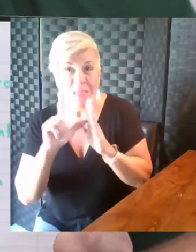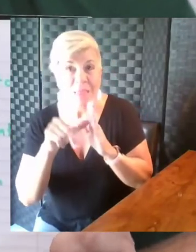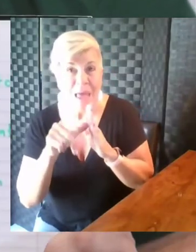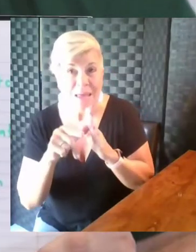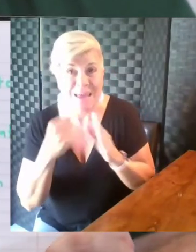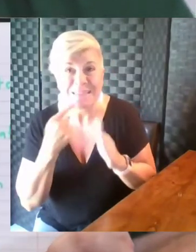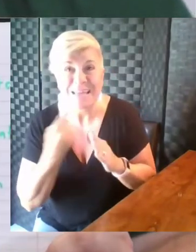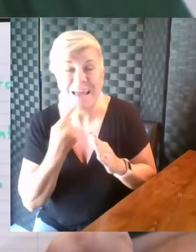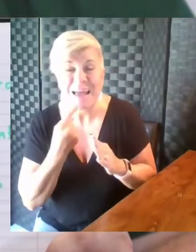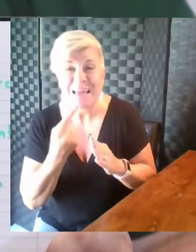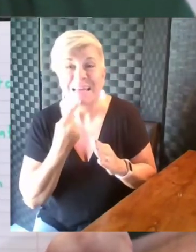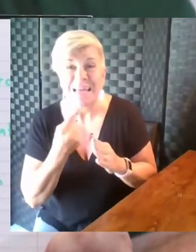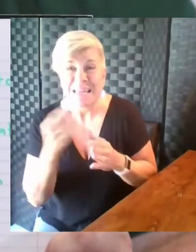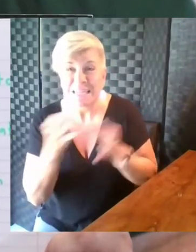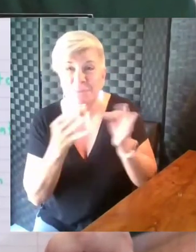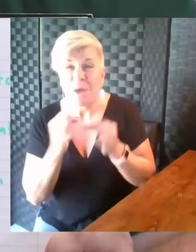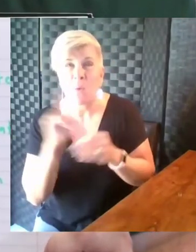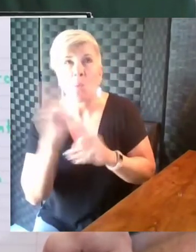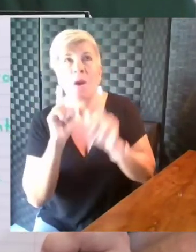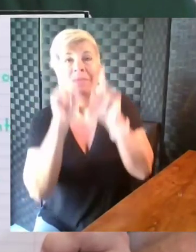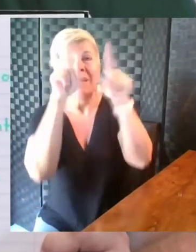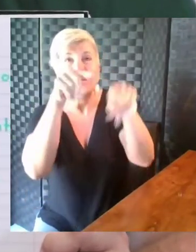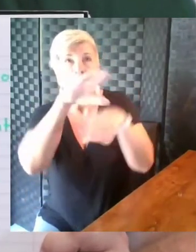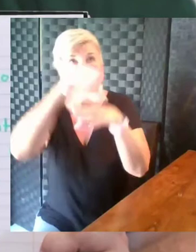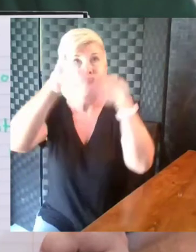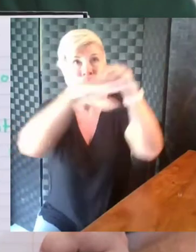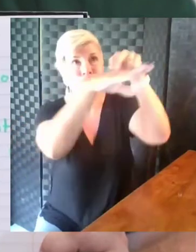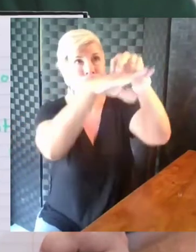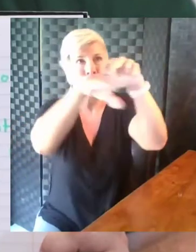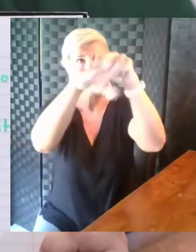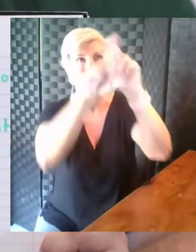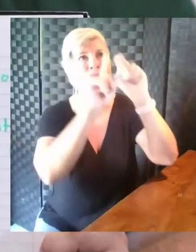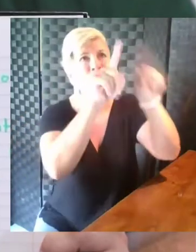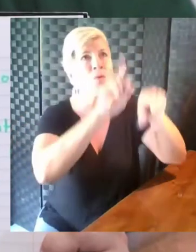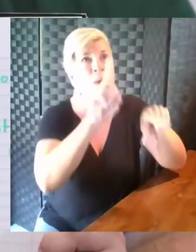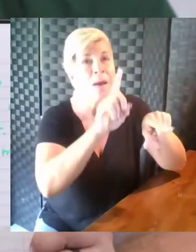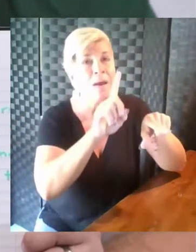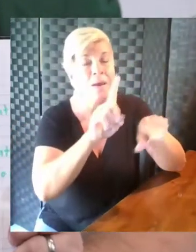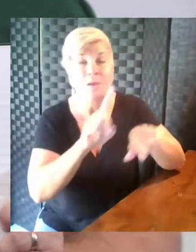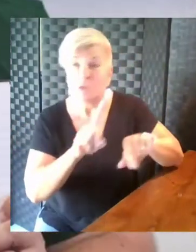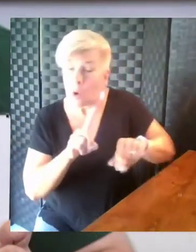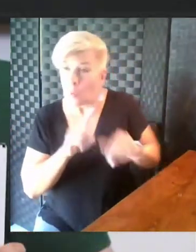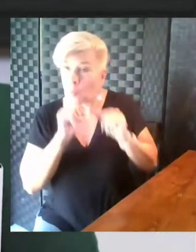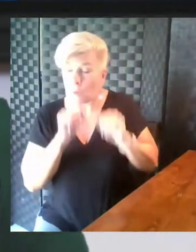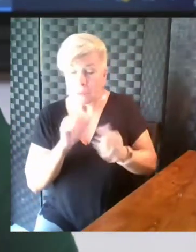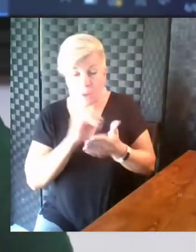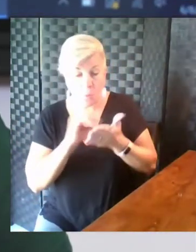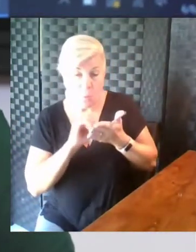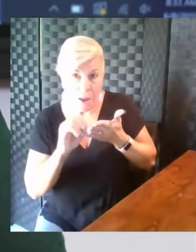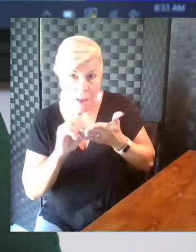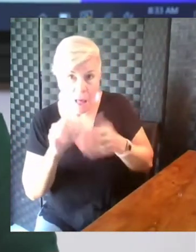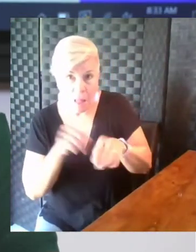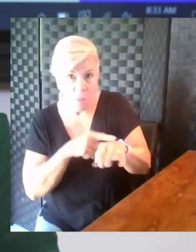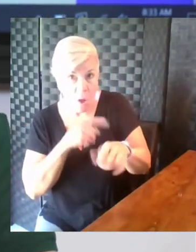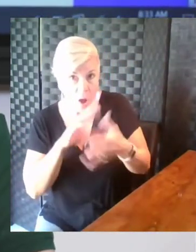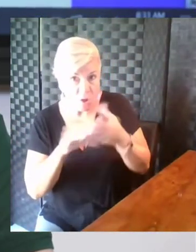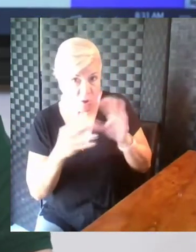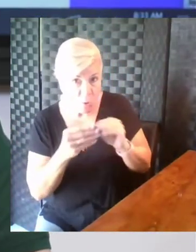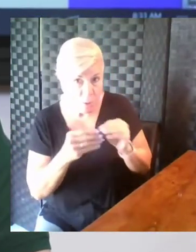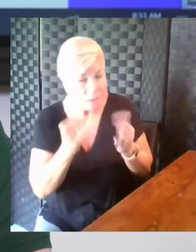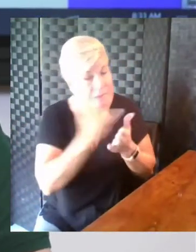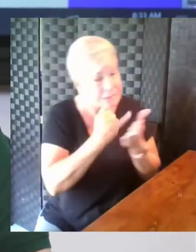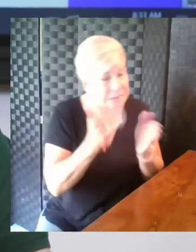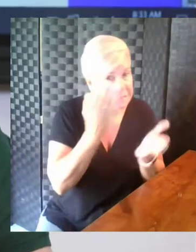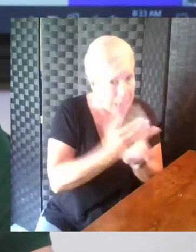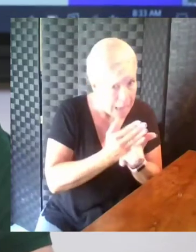they flew. So sometimes when we're writing in our journal, we can write a long story, illustrate it, and then we can keep going, just like a real book that we